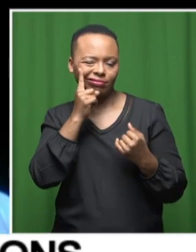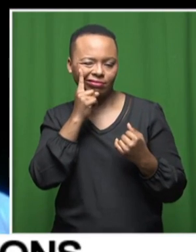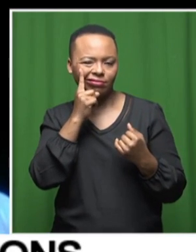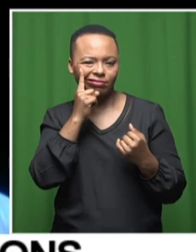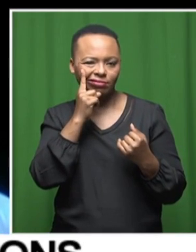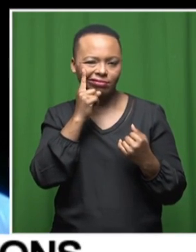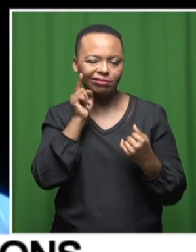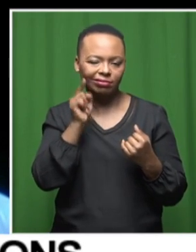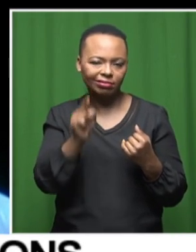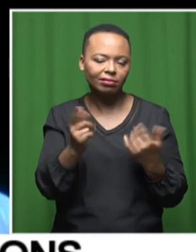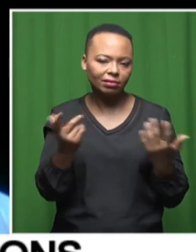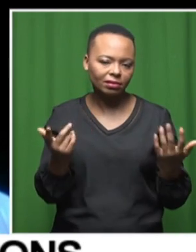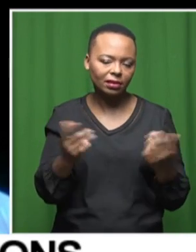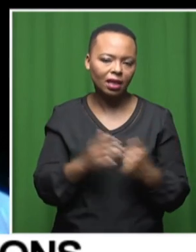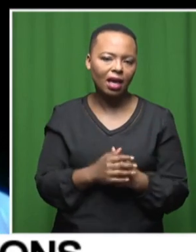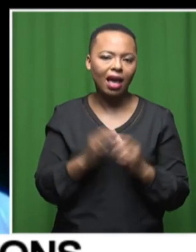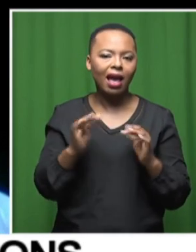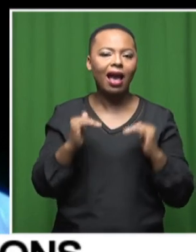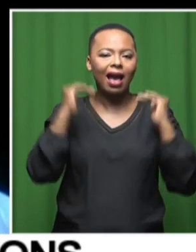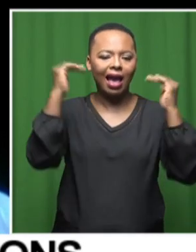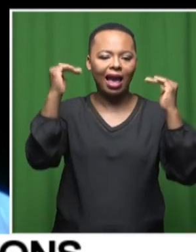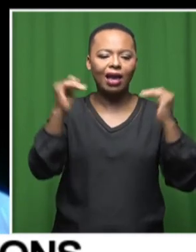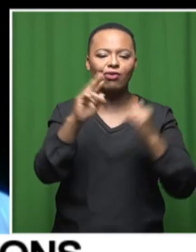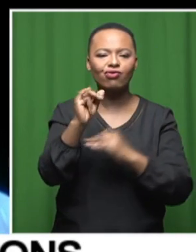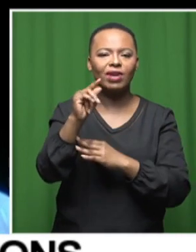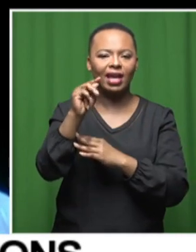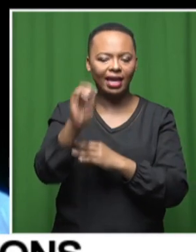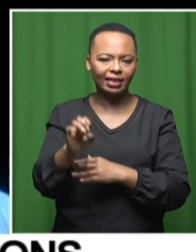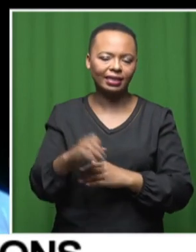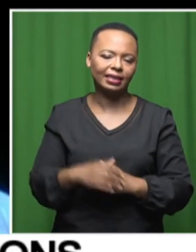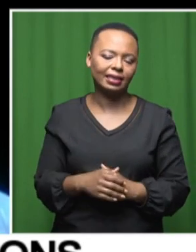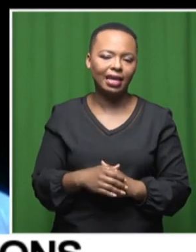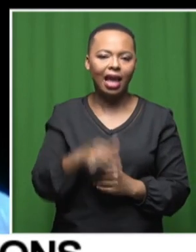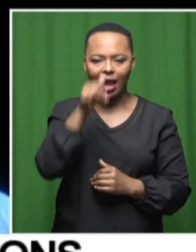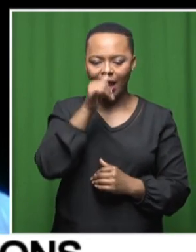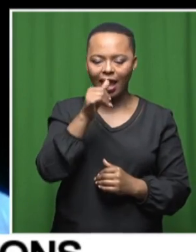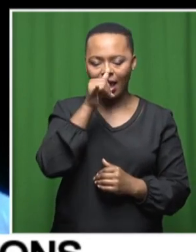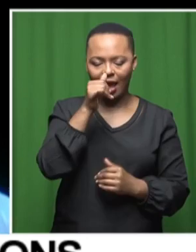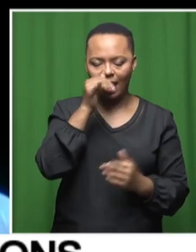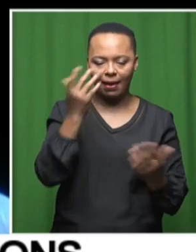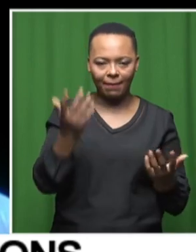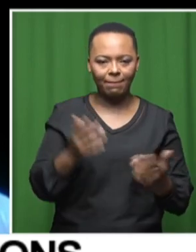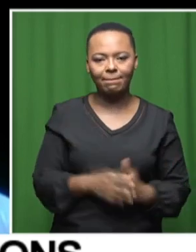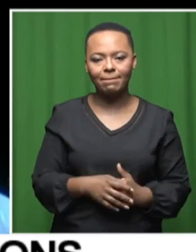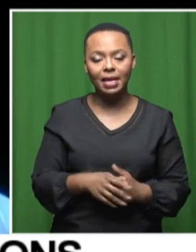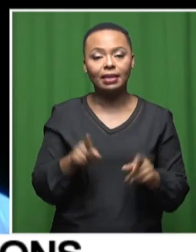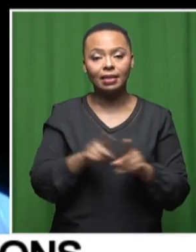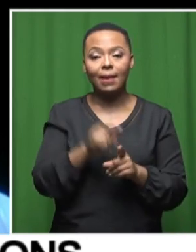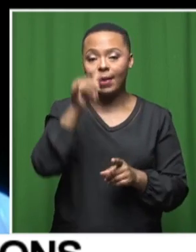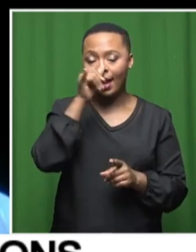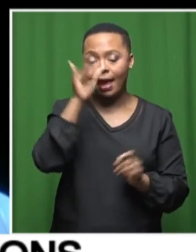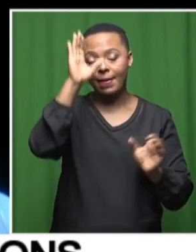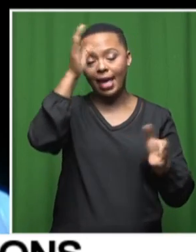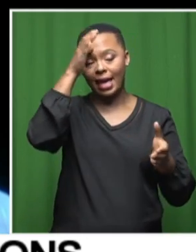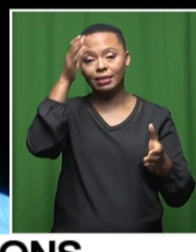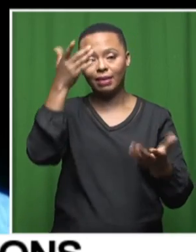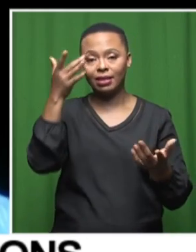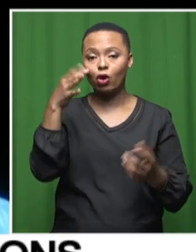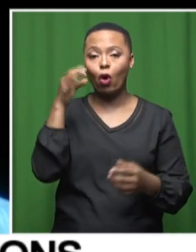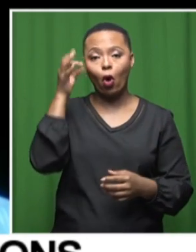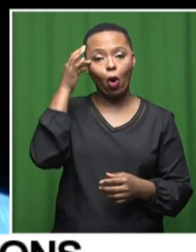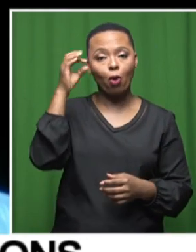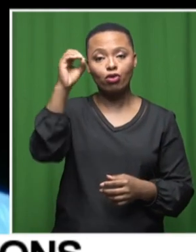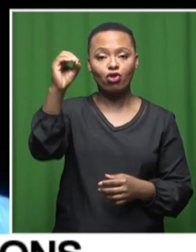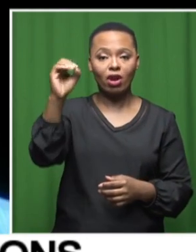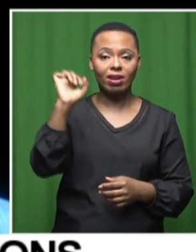that dumbing down this high rate of crime stats? And also, in your opinion as a crime expert, does